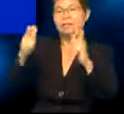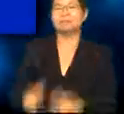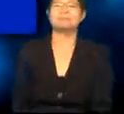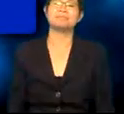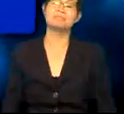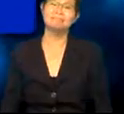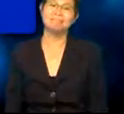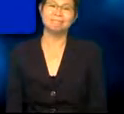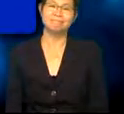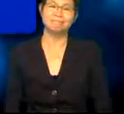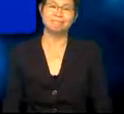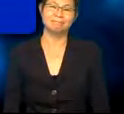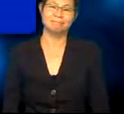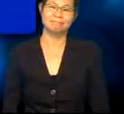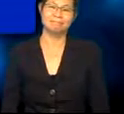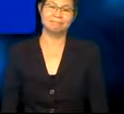place quickly.